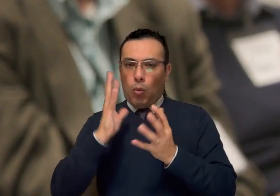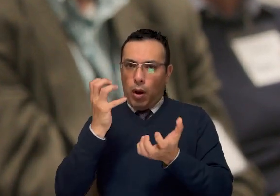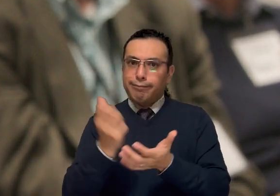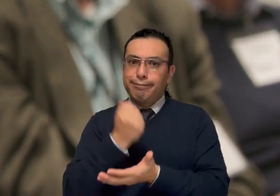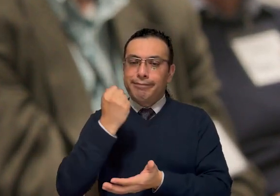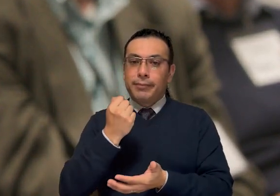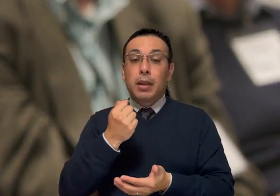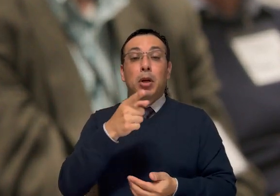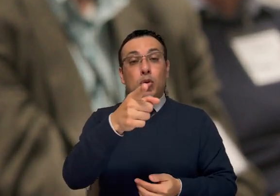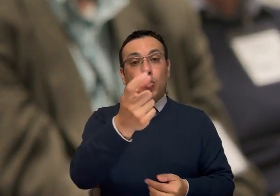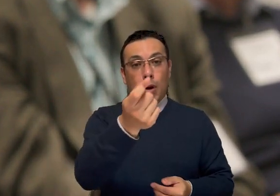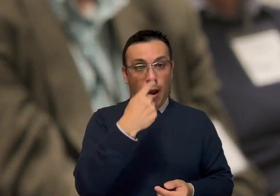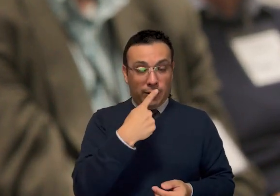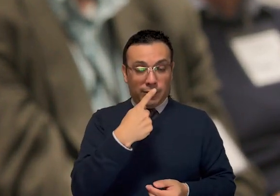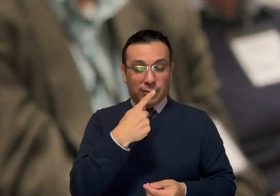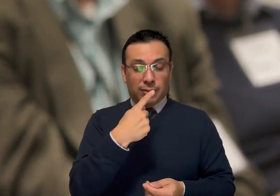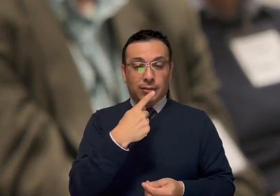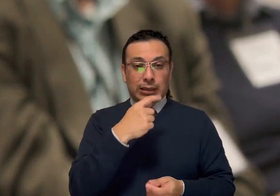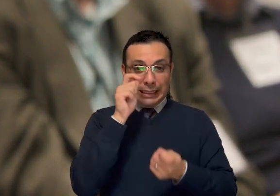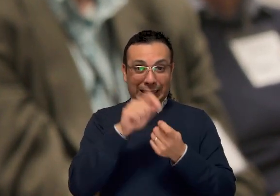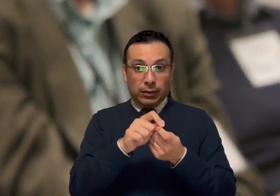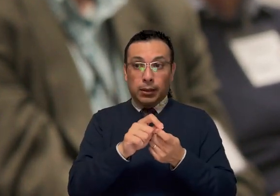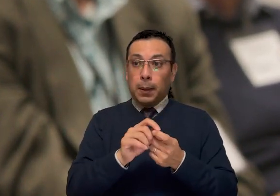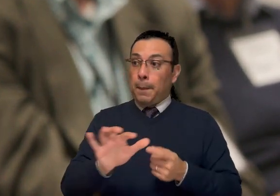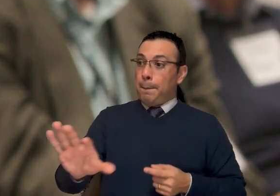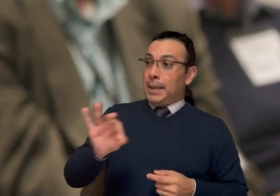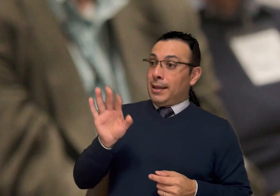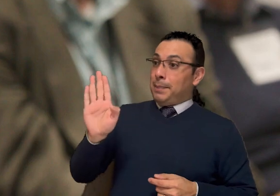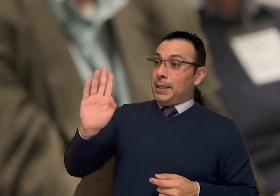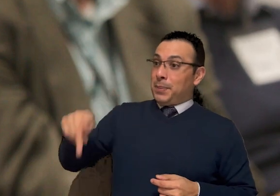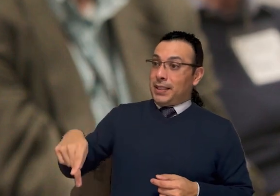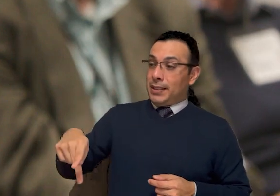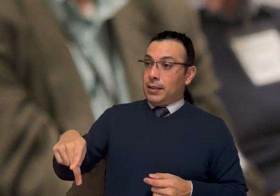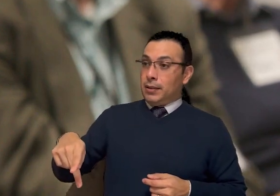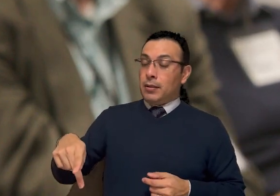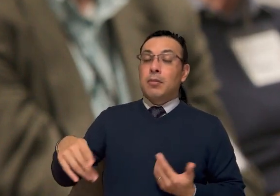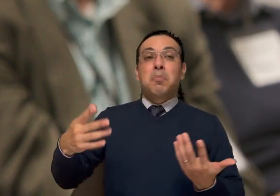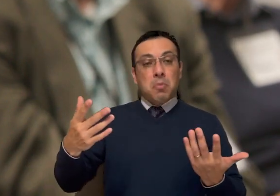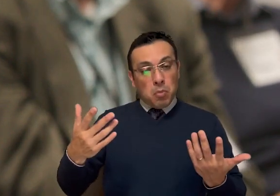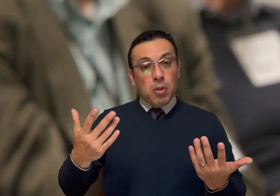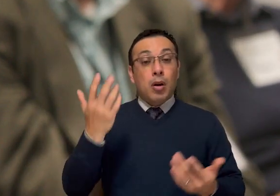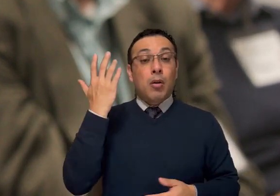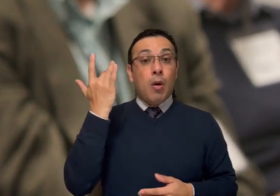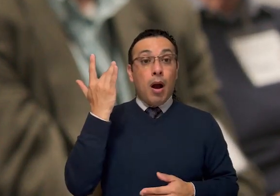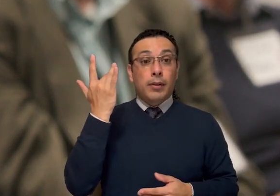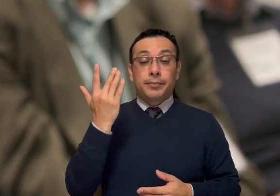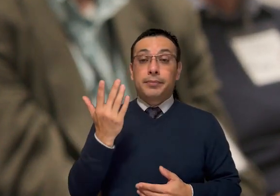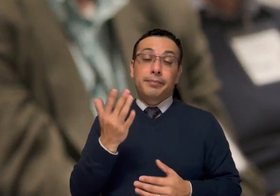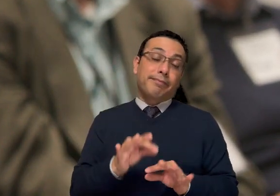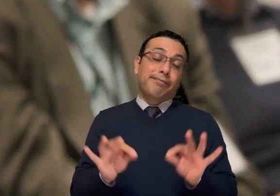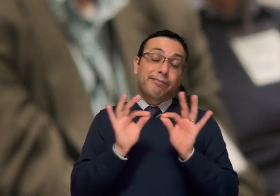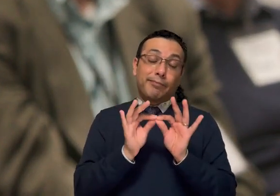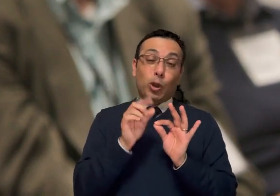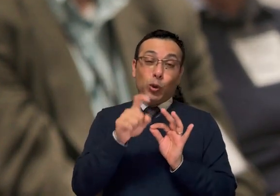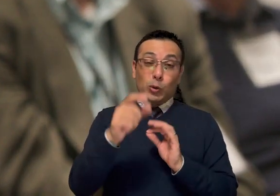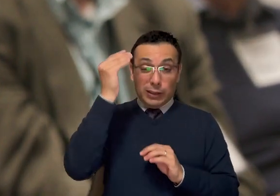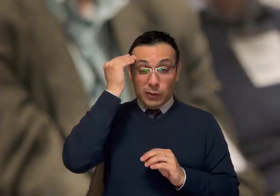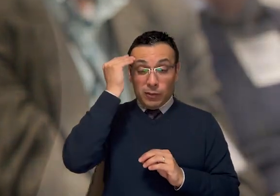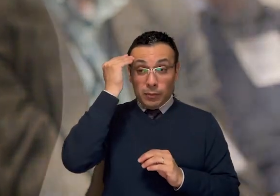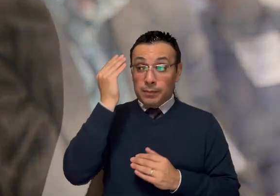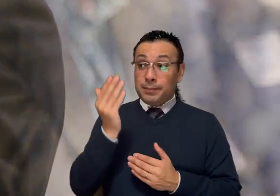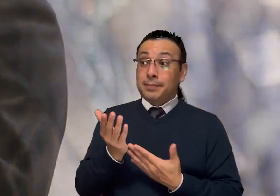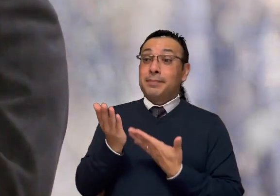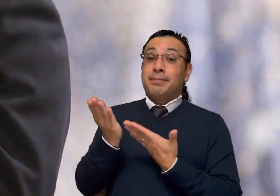question about why they were selected, one is important to know that